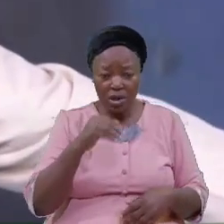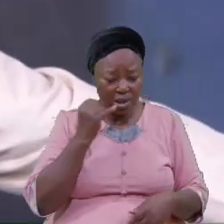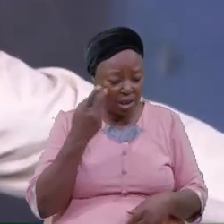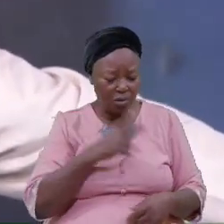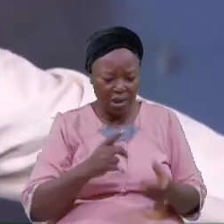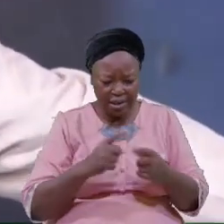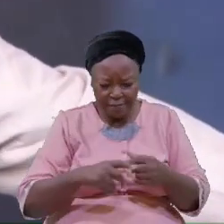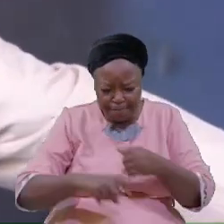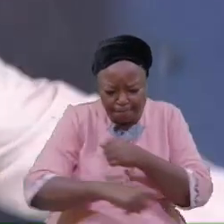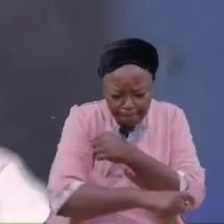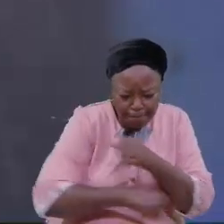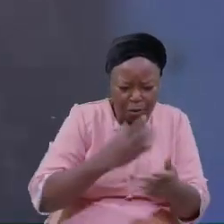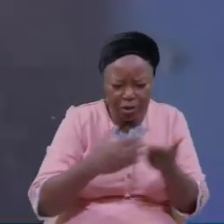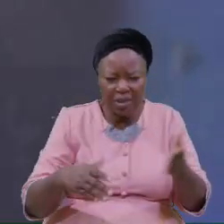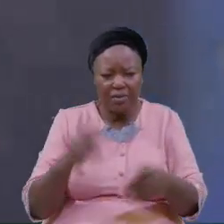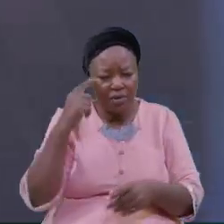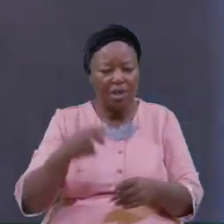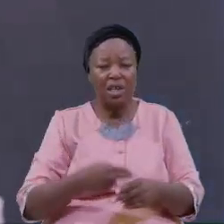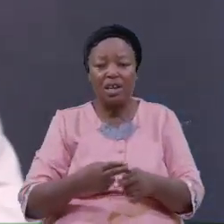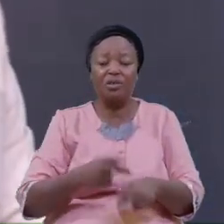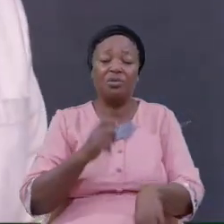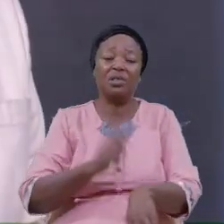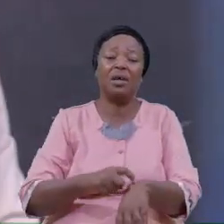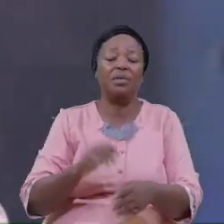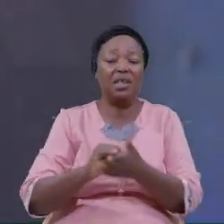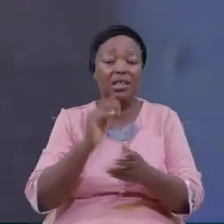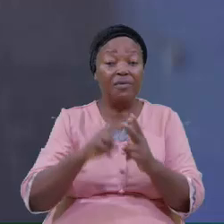for a little time, that's dangerous.